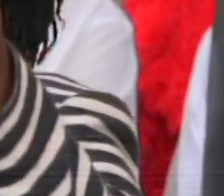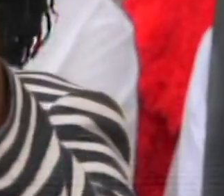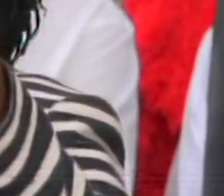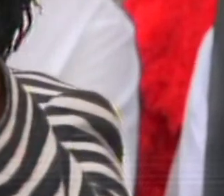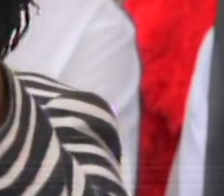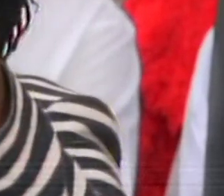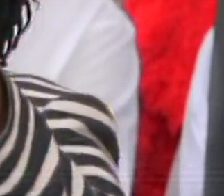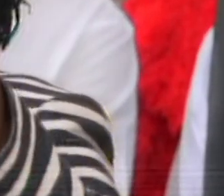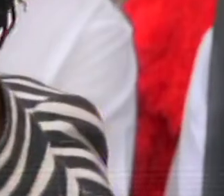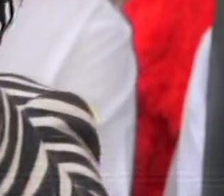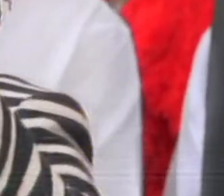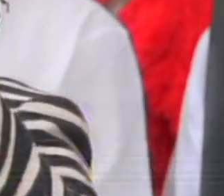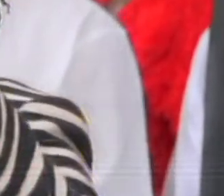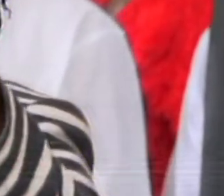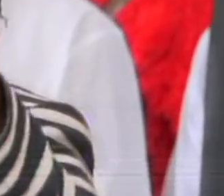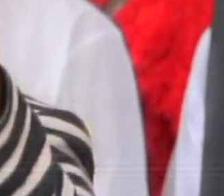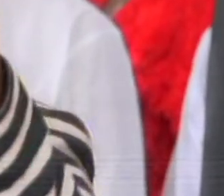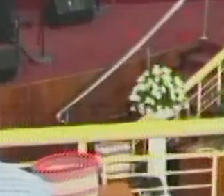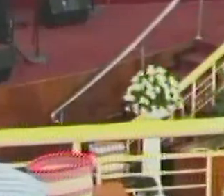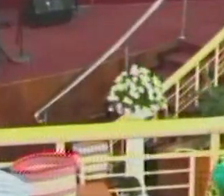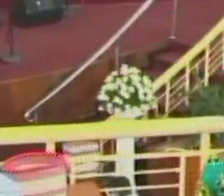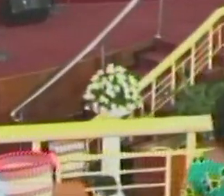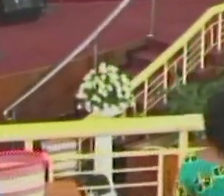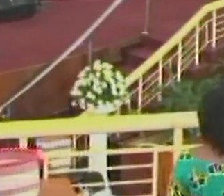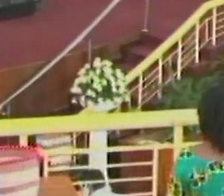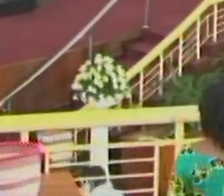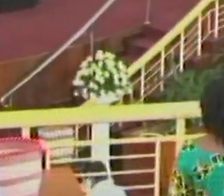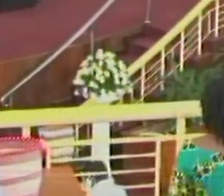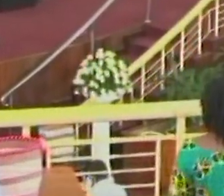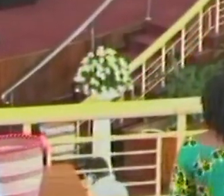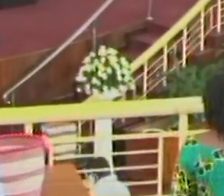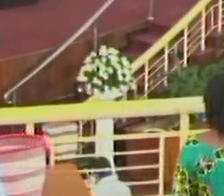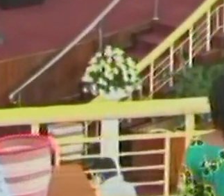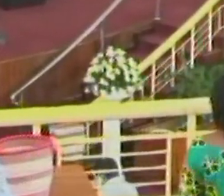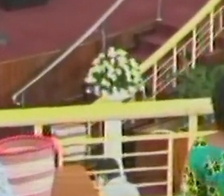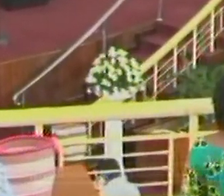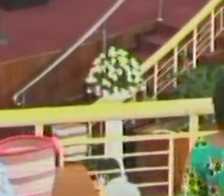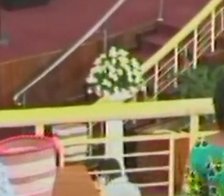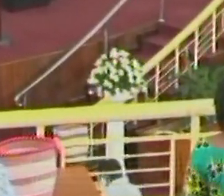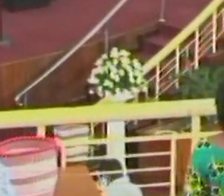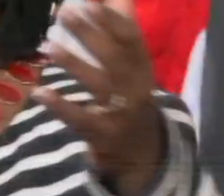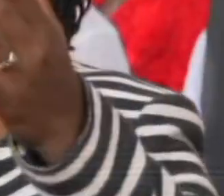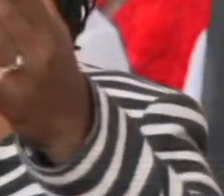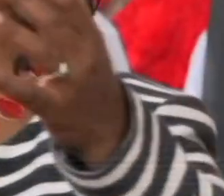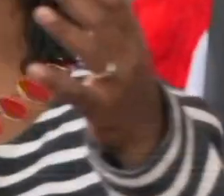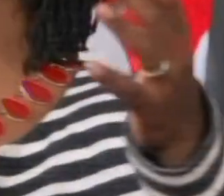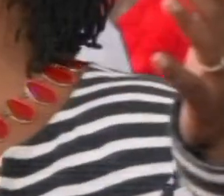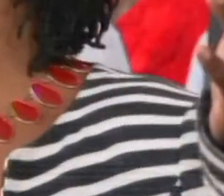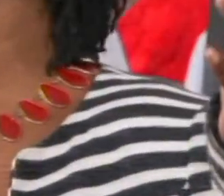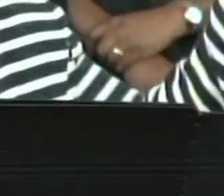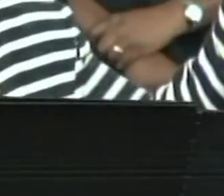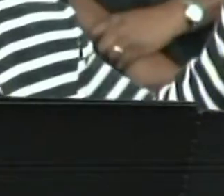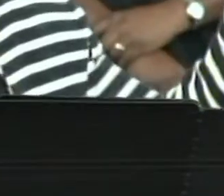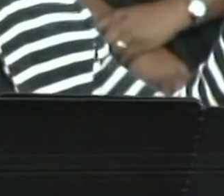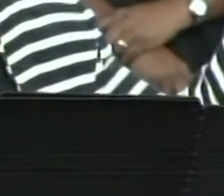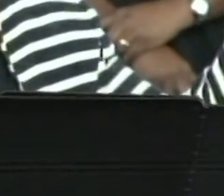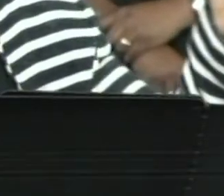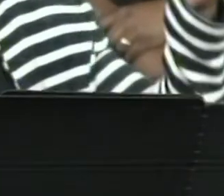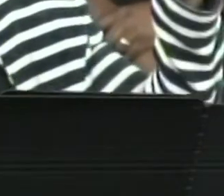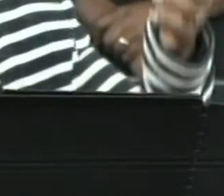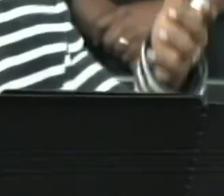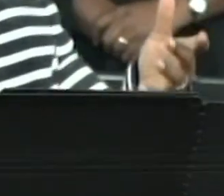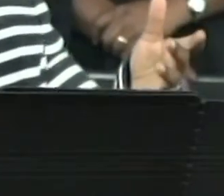will for your life today. Come before Him. He is here and He is willing to hear you. He